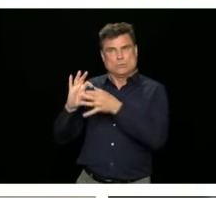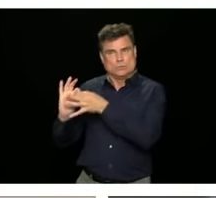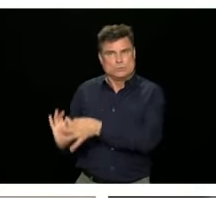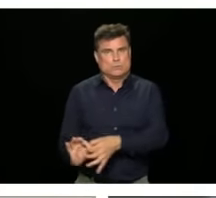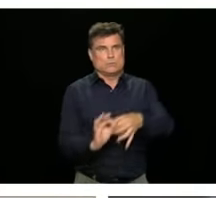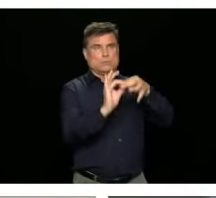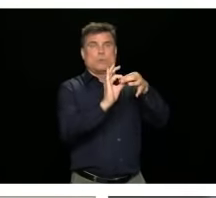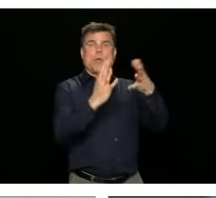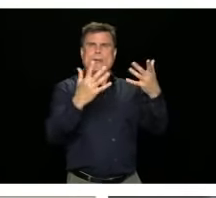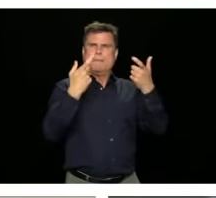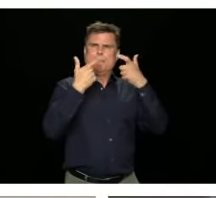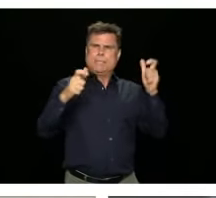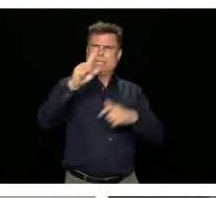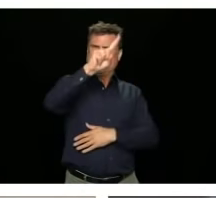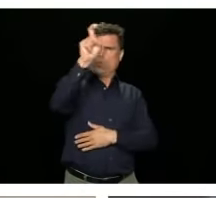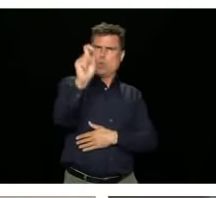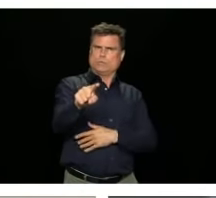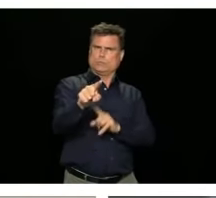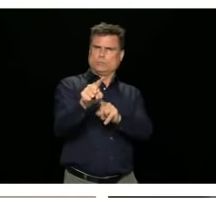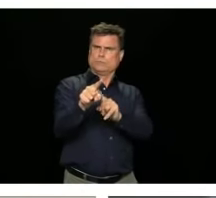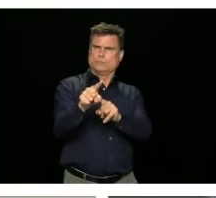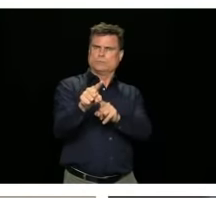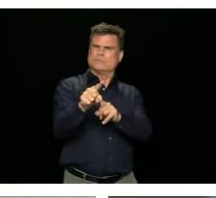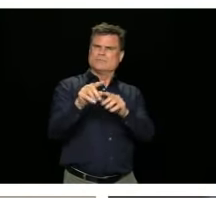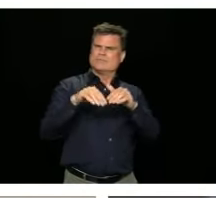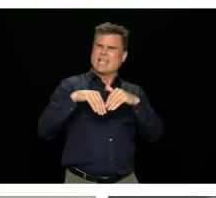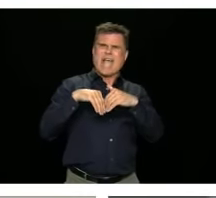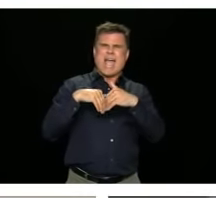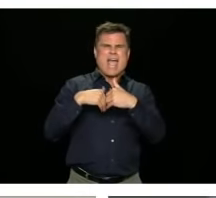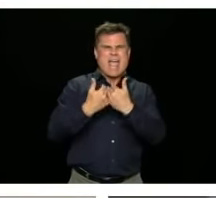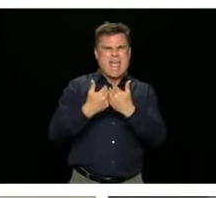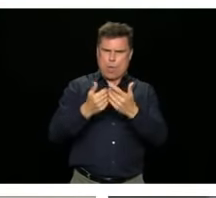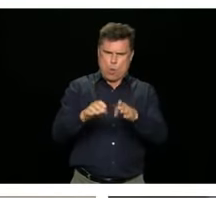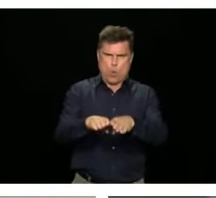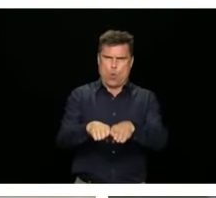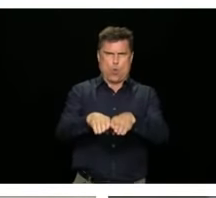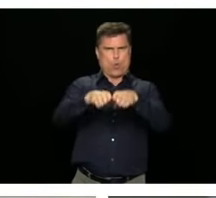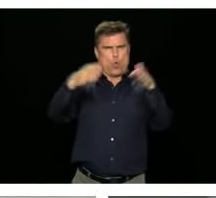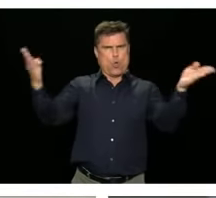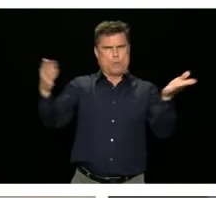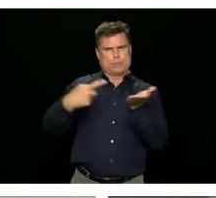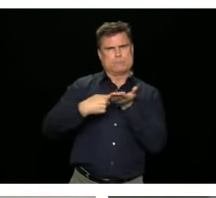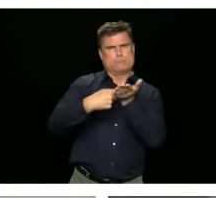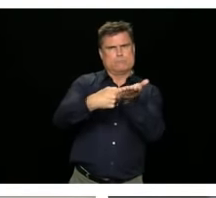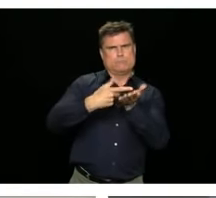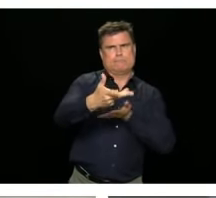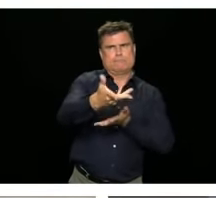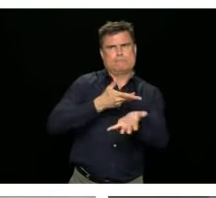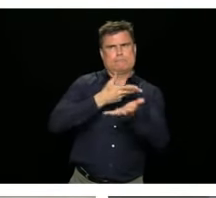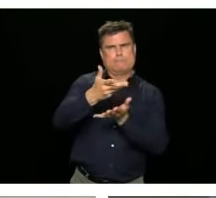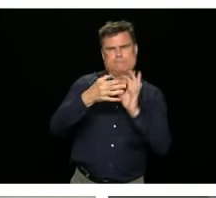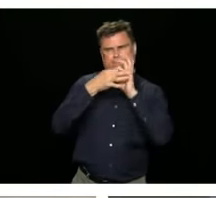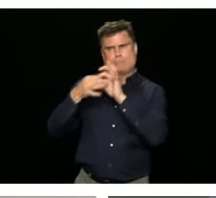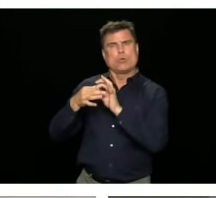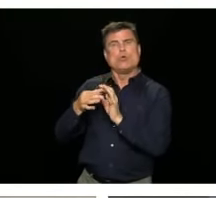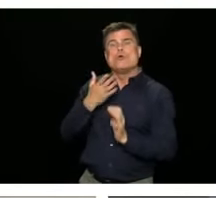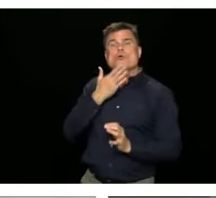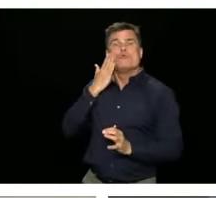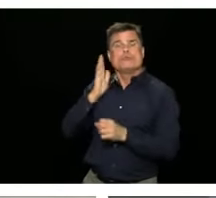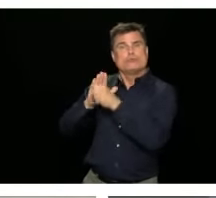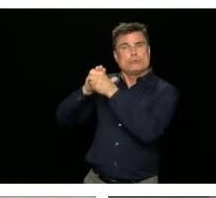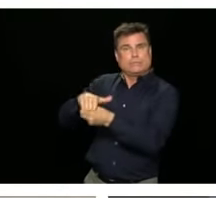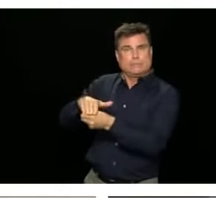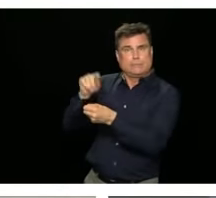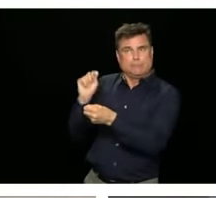racism. We have to try to create some safe spaces for people to have them, but we have to